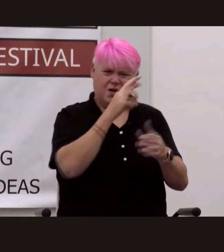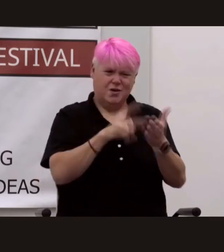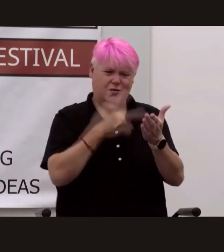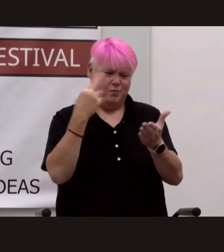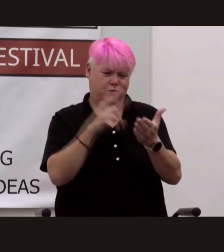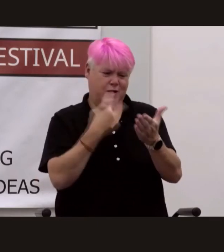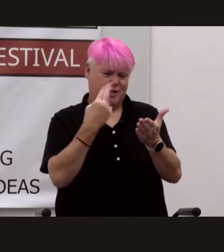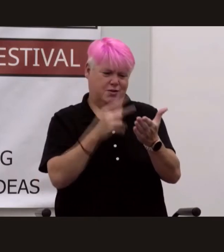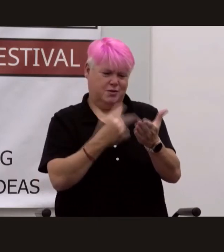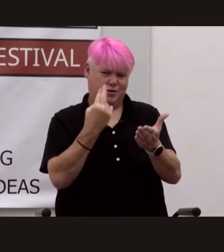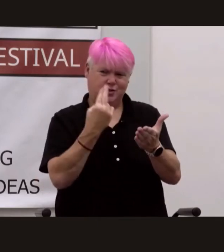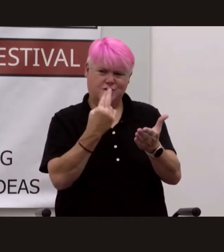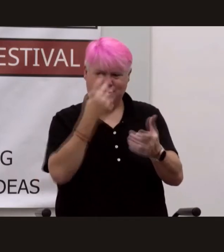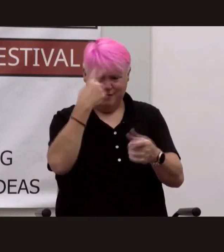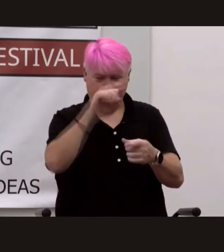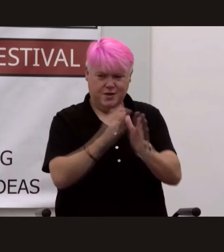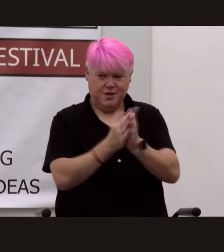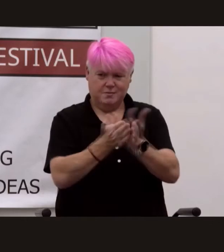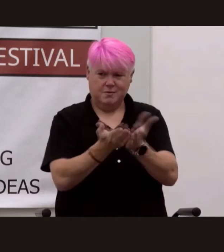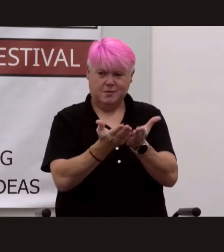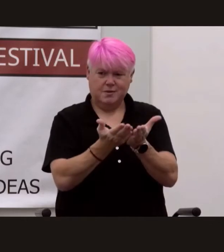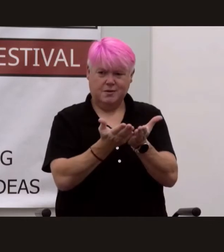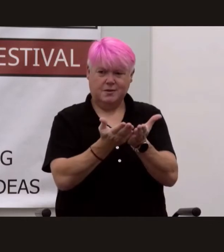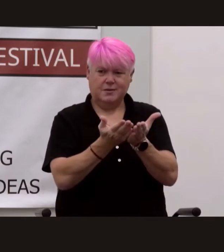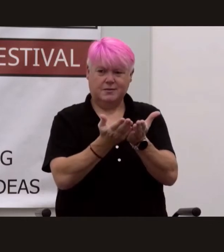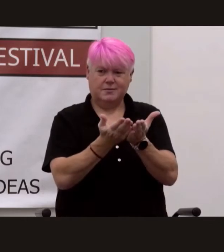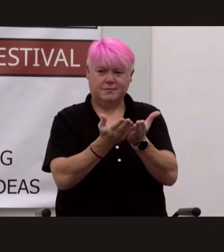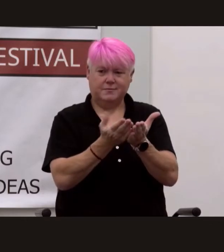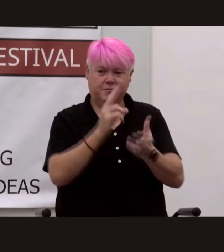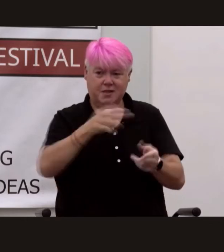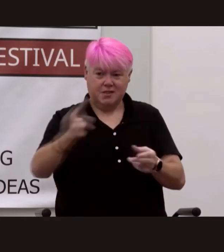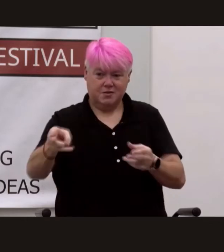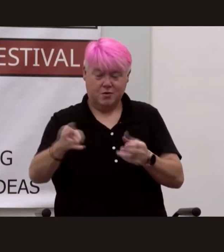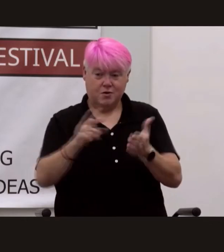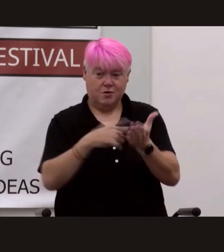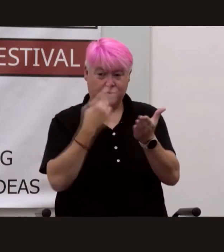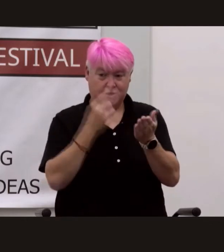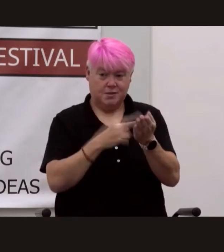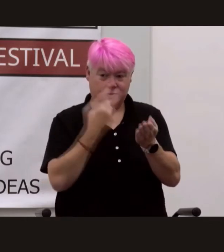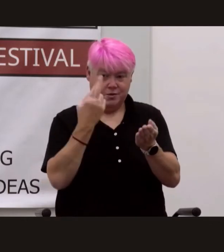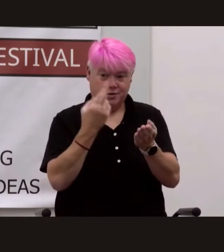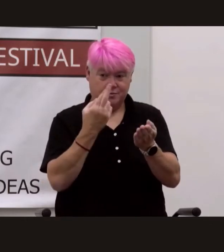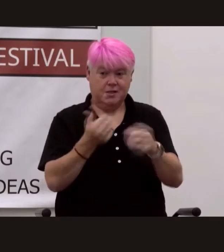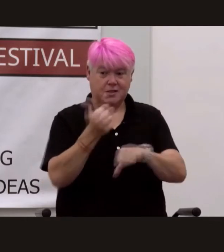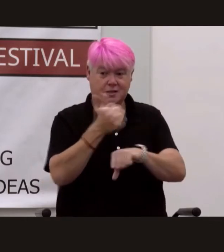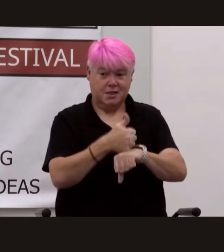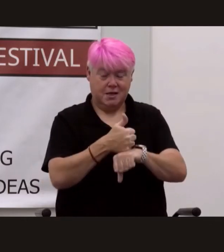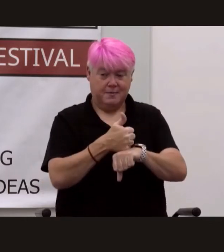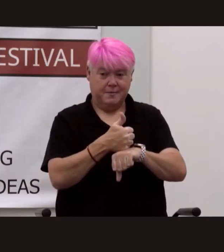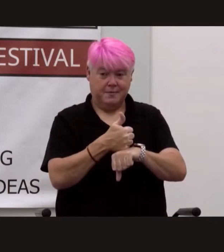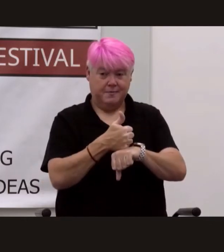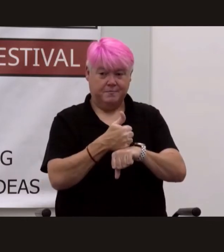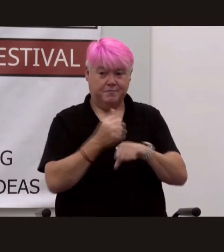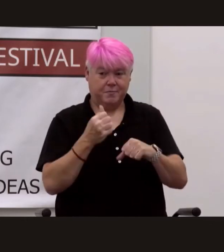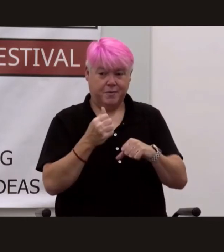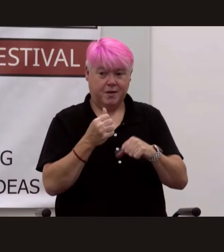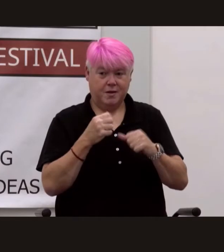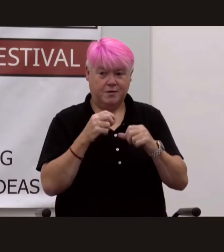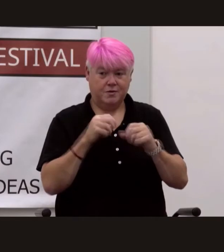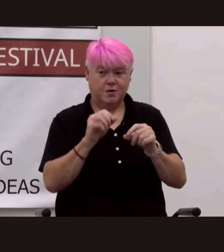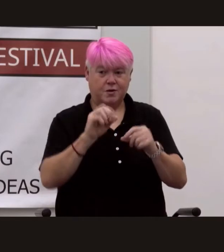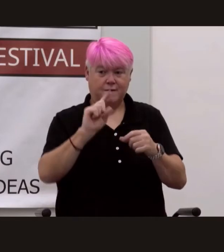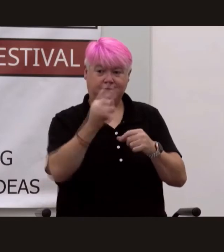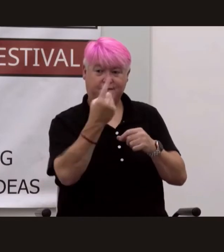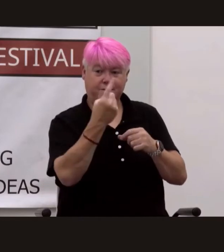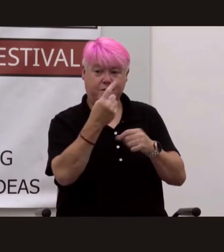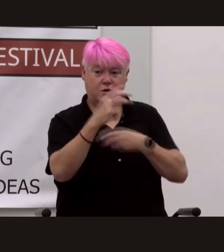of research for this book, historical research, because it is set during the First World War, and that is